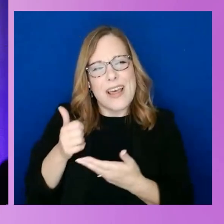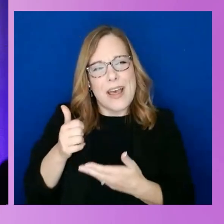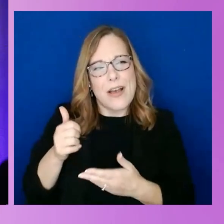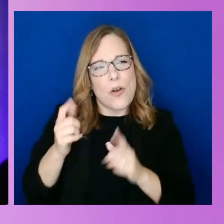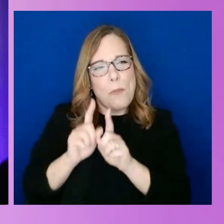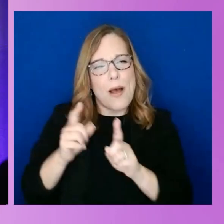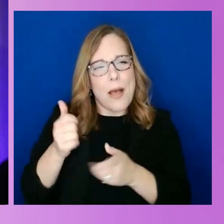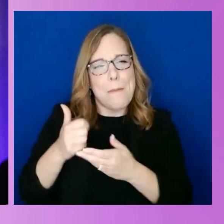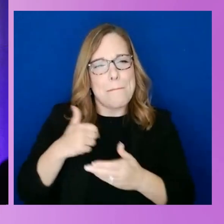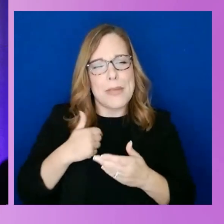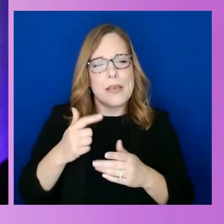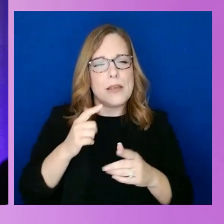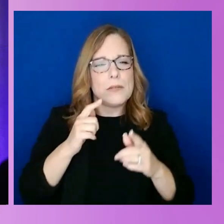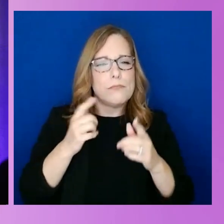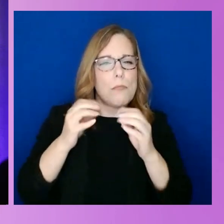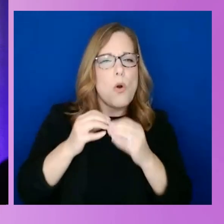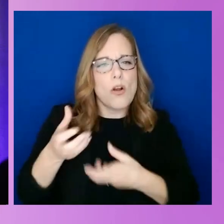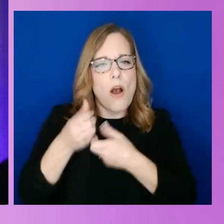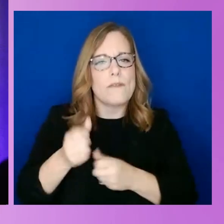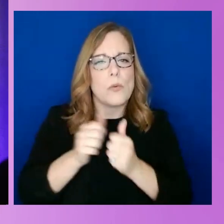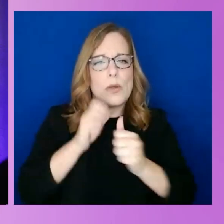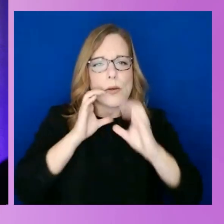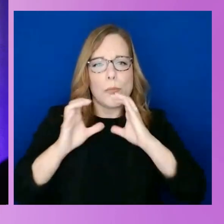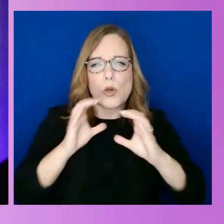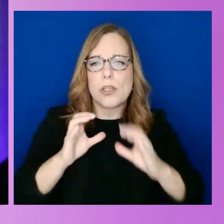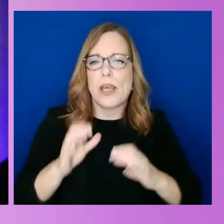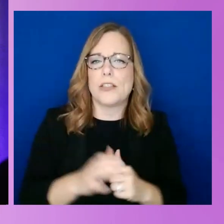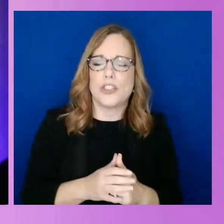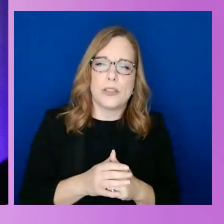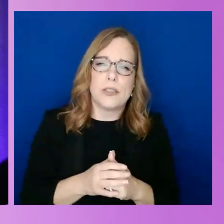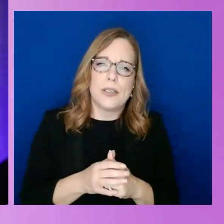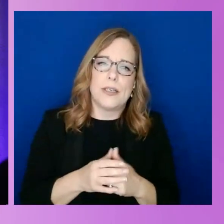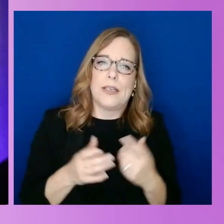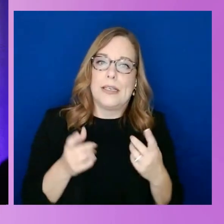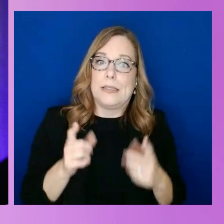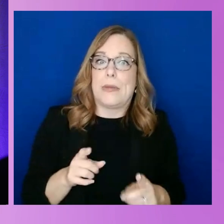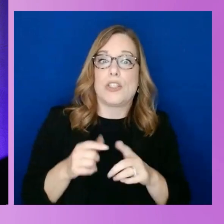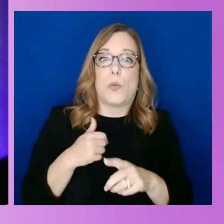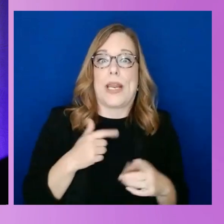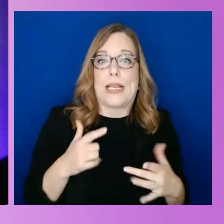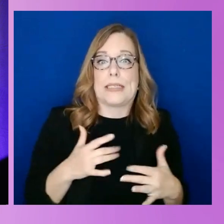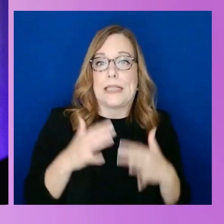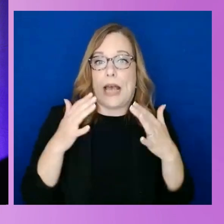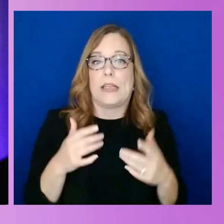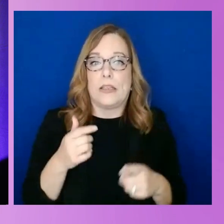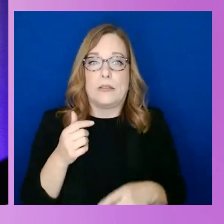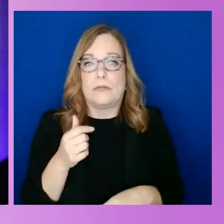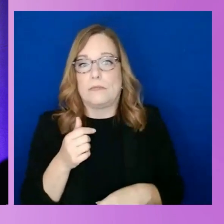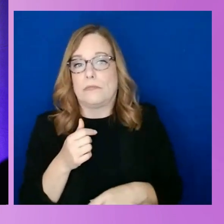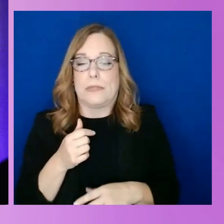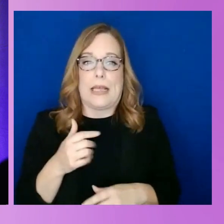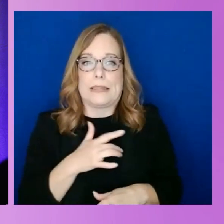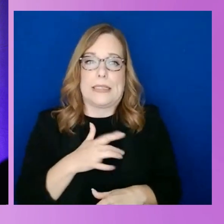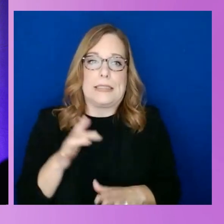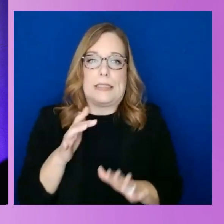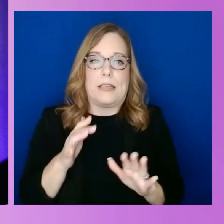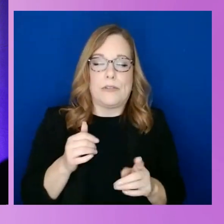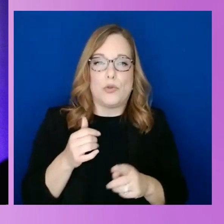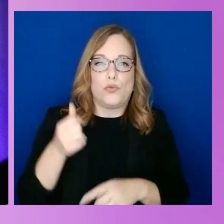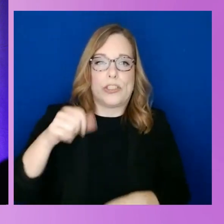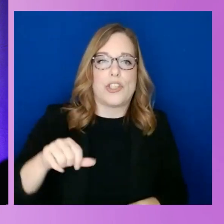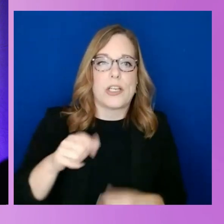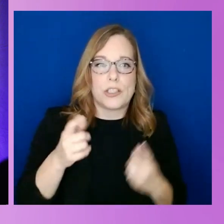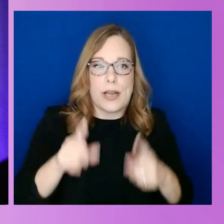We'll start with everyone's favorite part of the workday, meetings, right? In the past, I often found myself having to choose